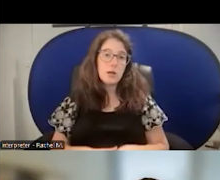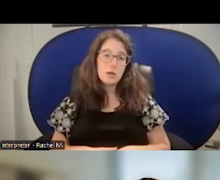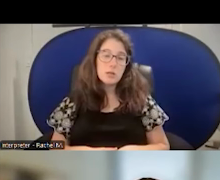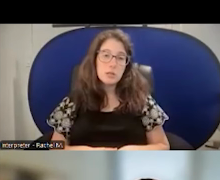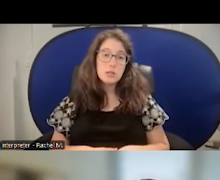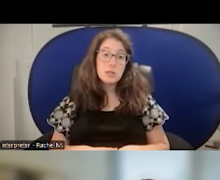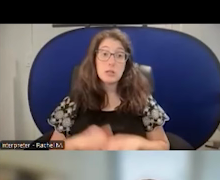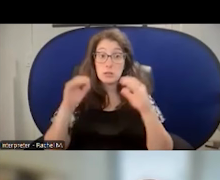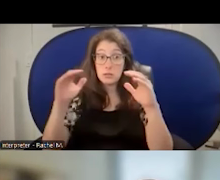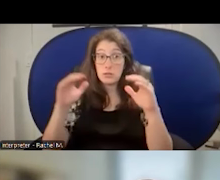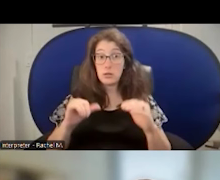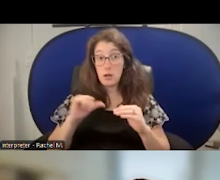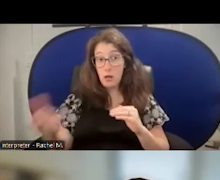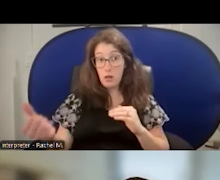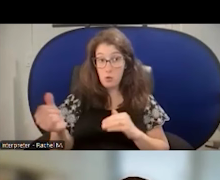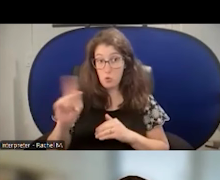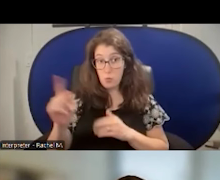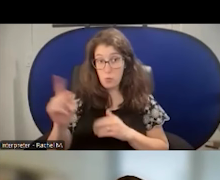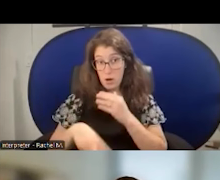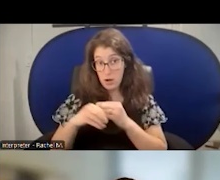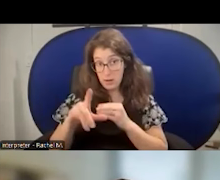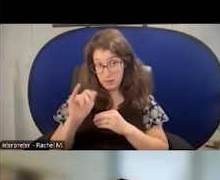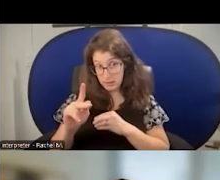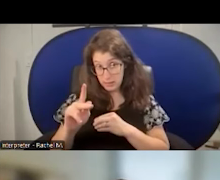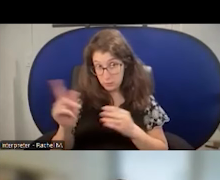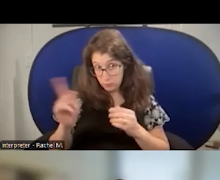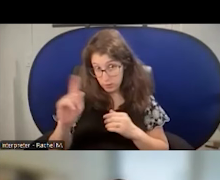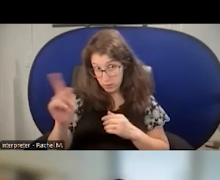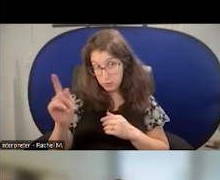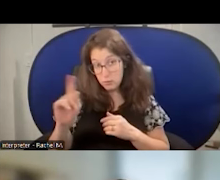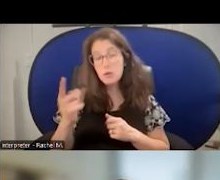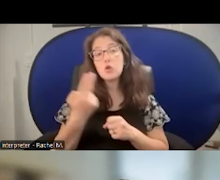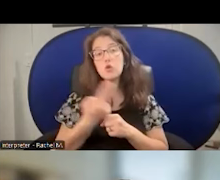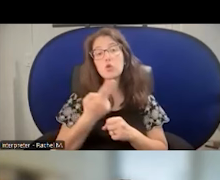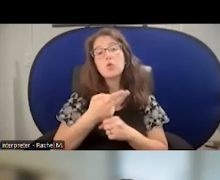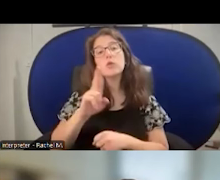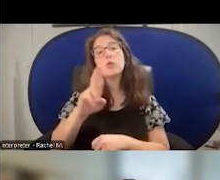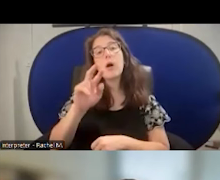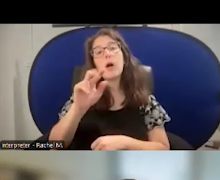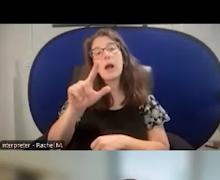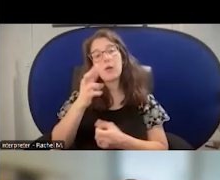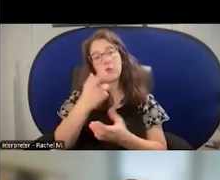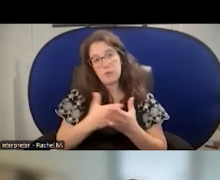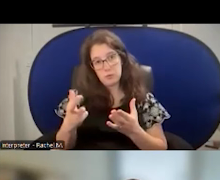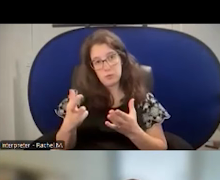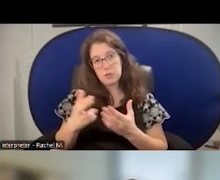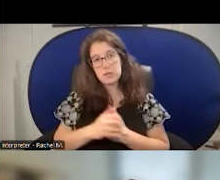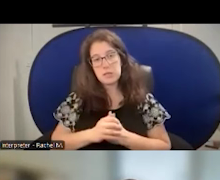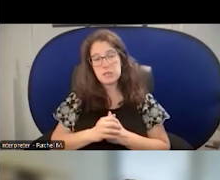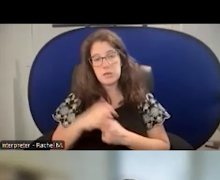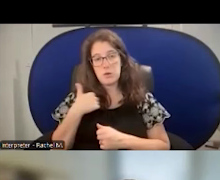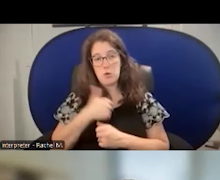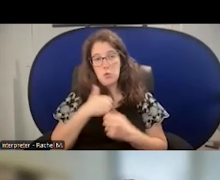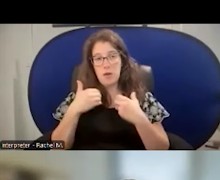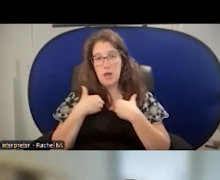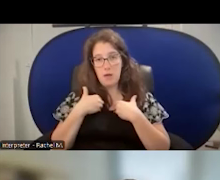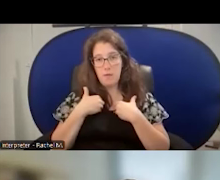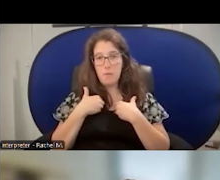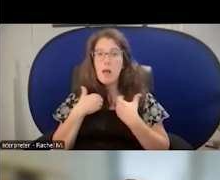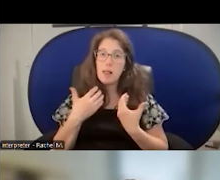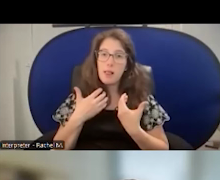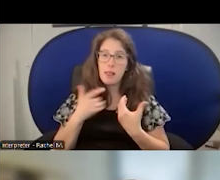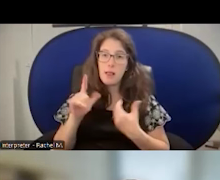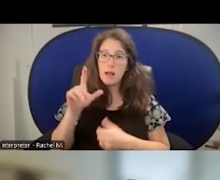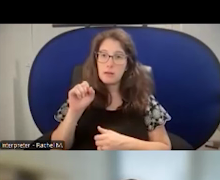The other place that we can add links in Moodle is using a URL resource. Now, we have, at least at NSU, we have